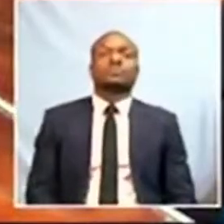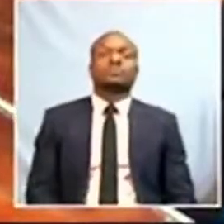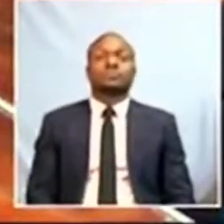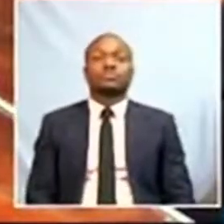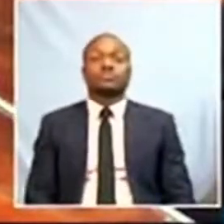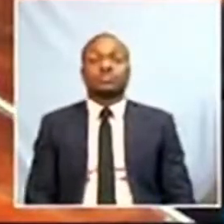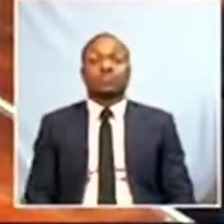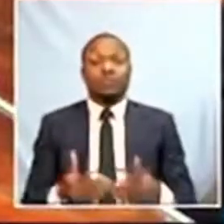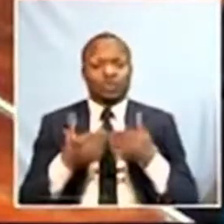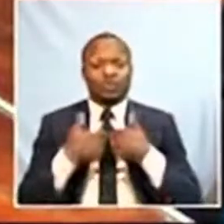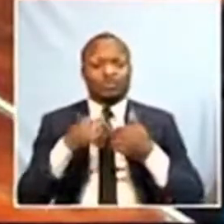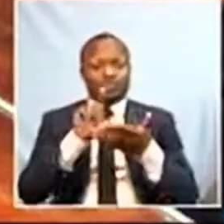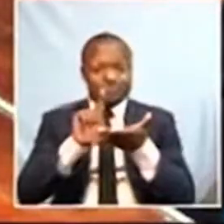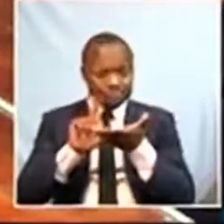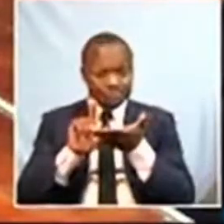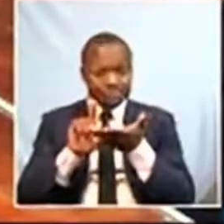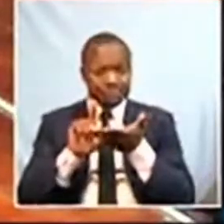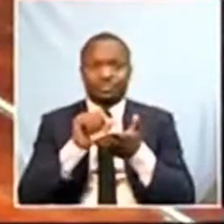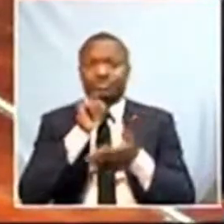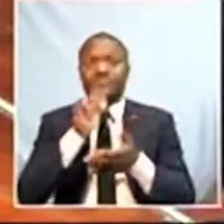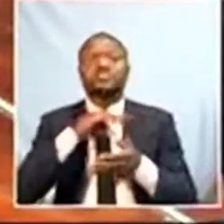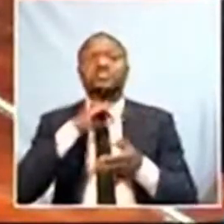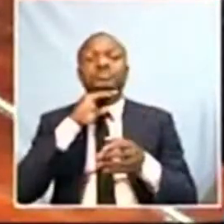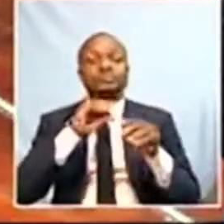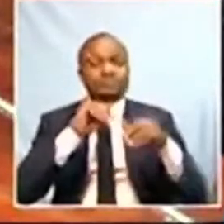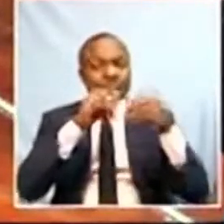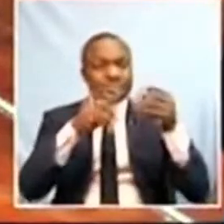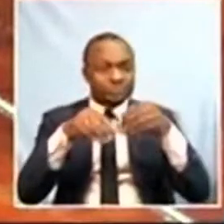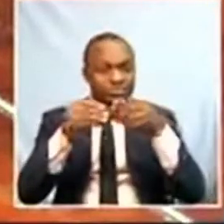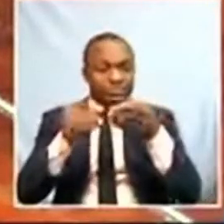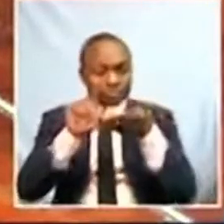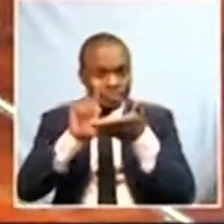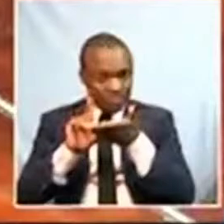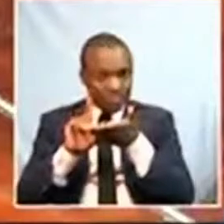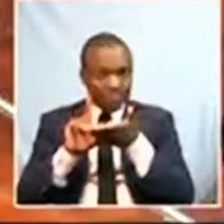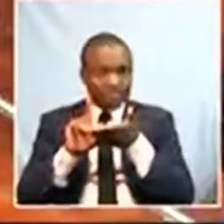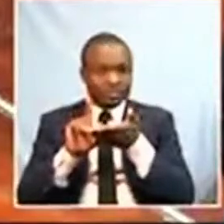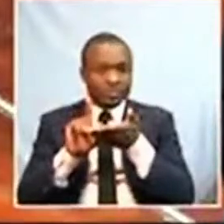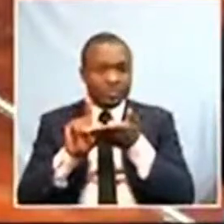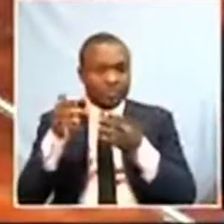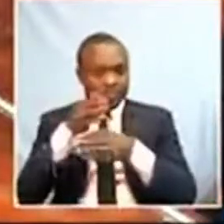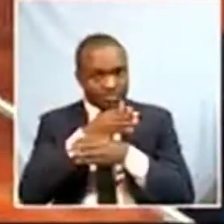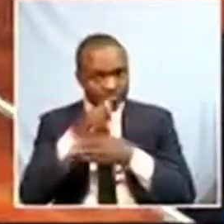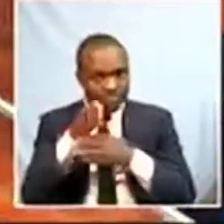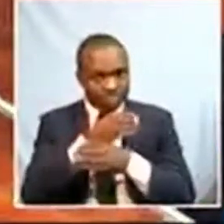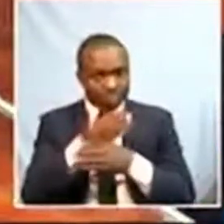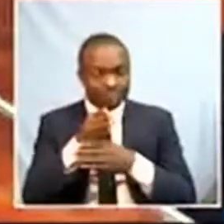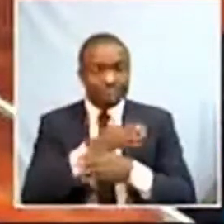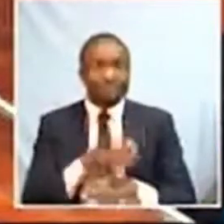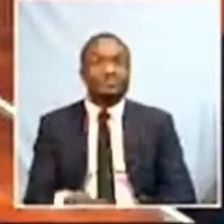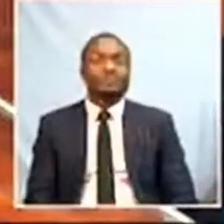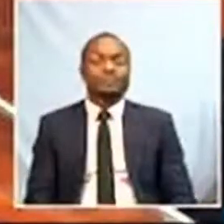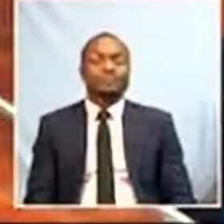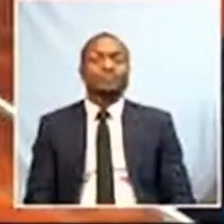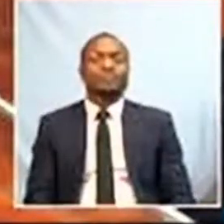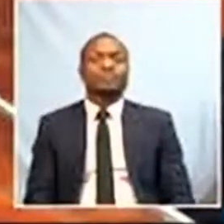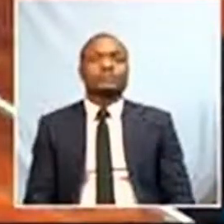We have soft loans, inadequate disbursement of loans to businesses.